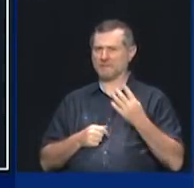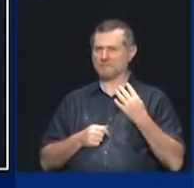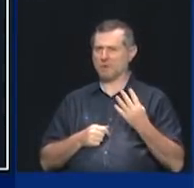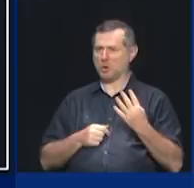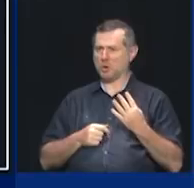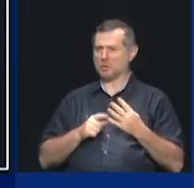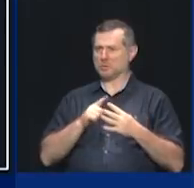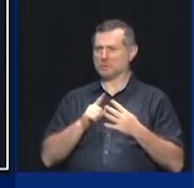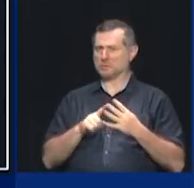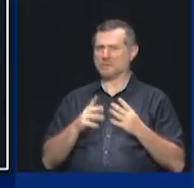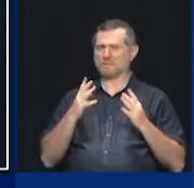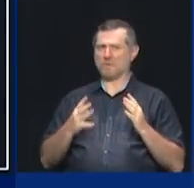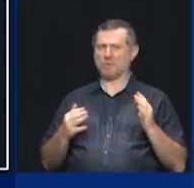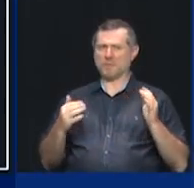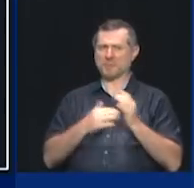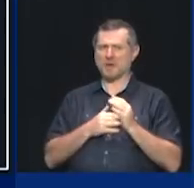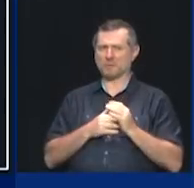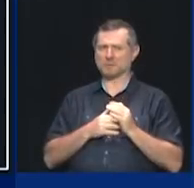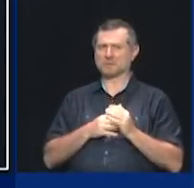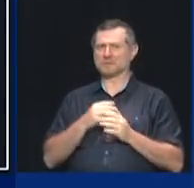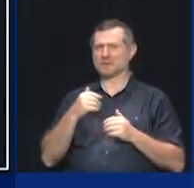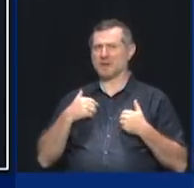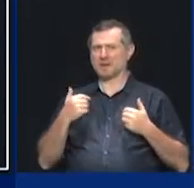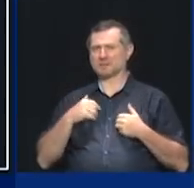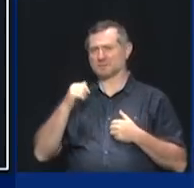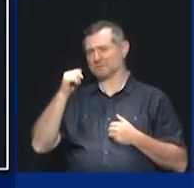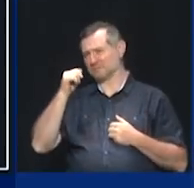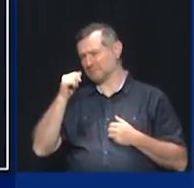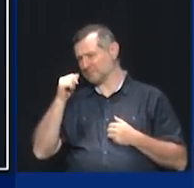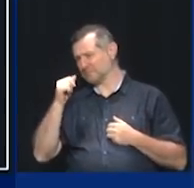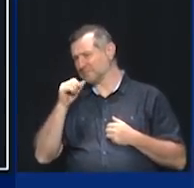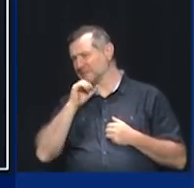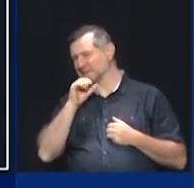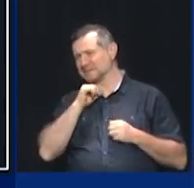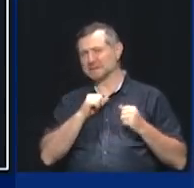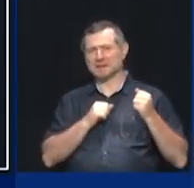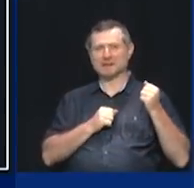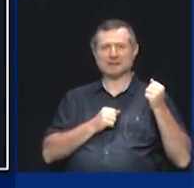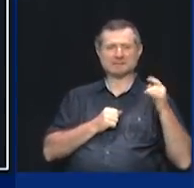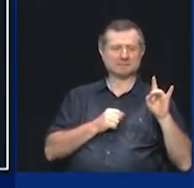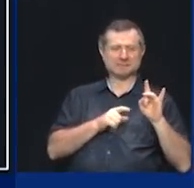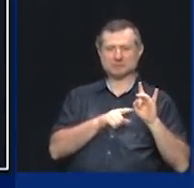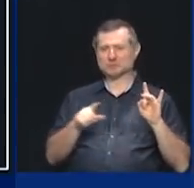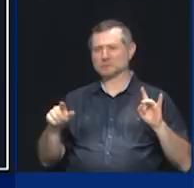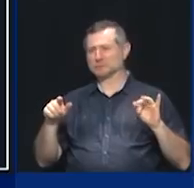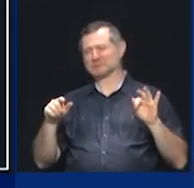4,000 young men, 18 to 24, across the state,